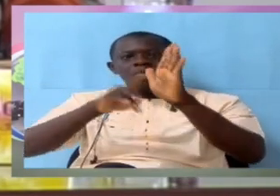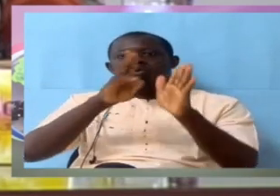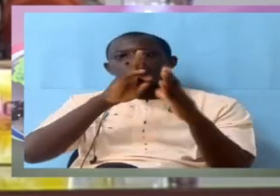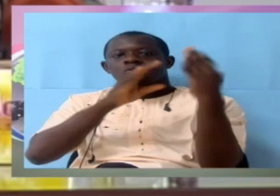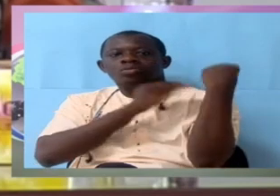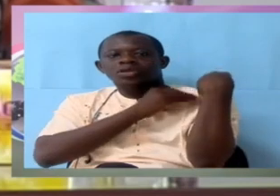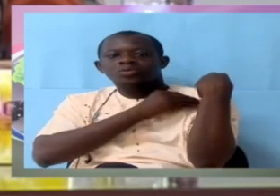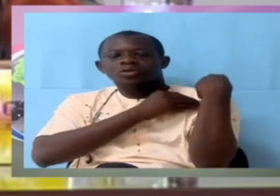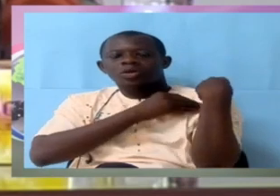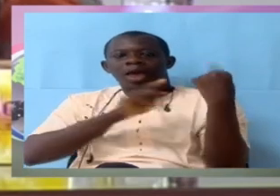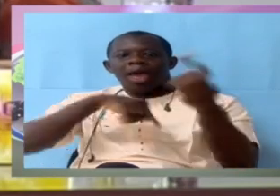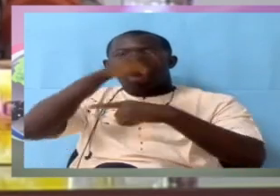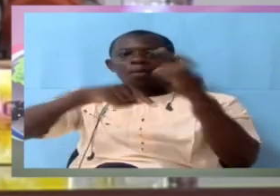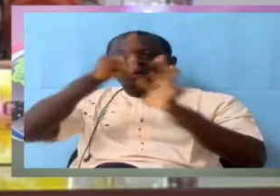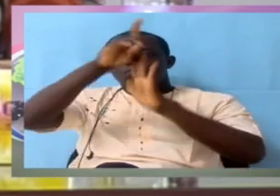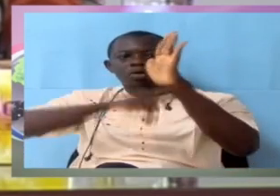of the said program?